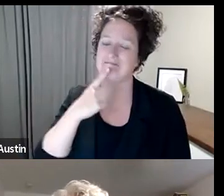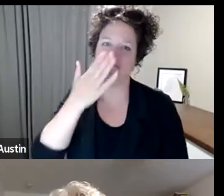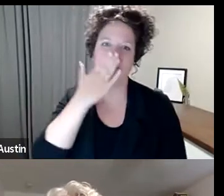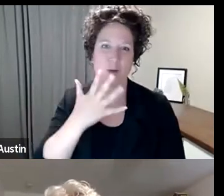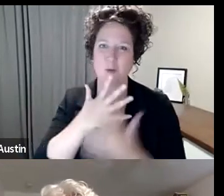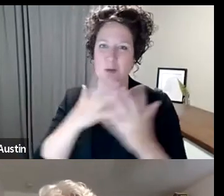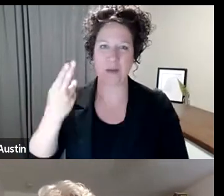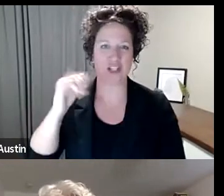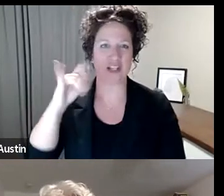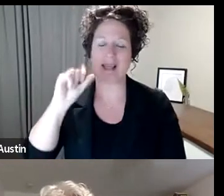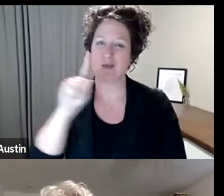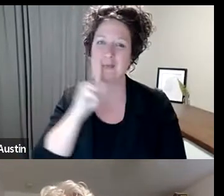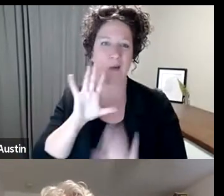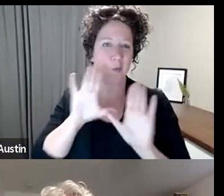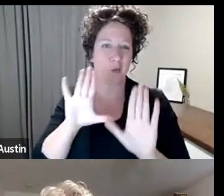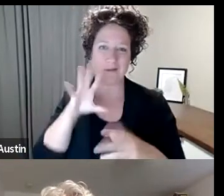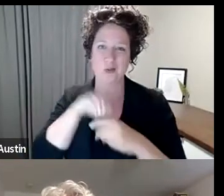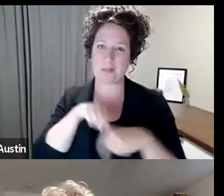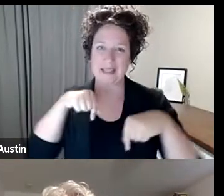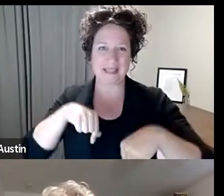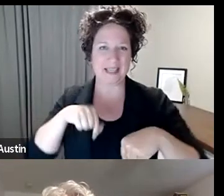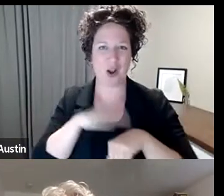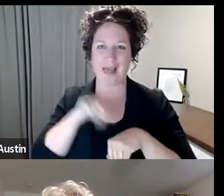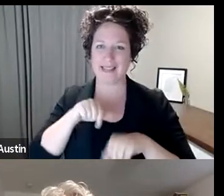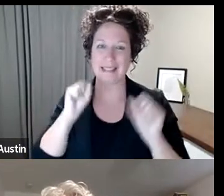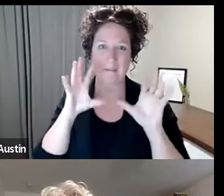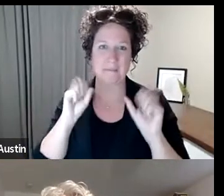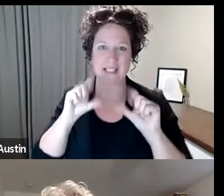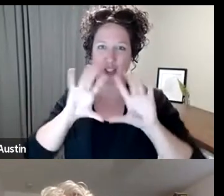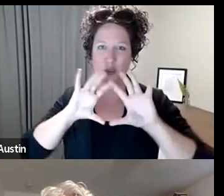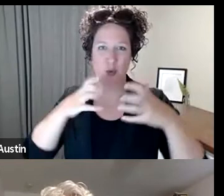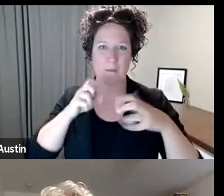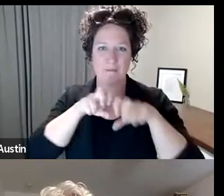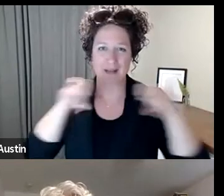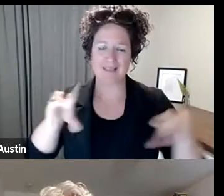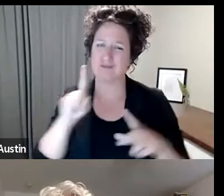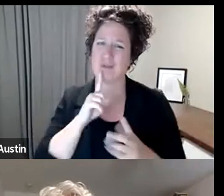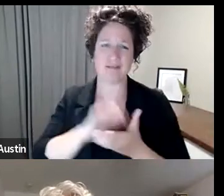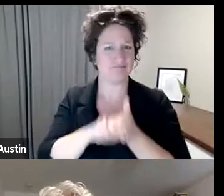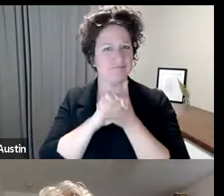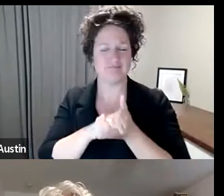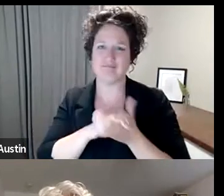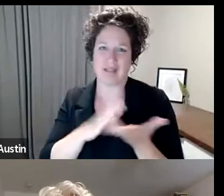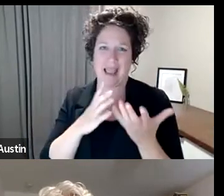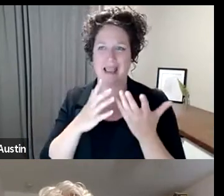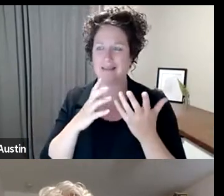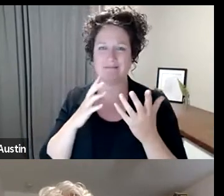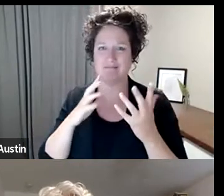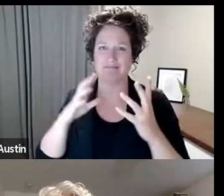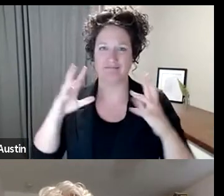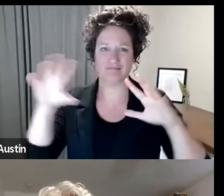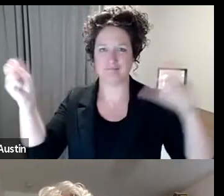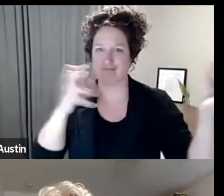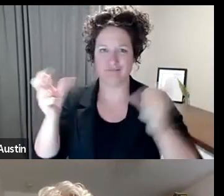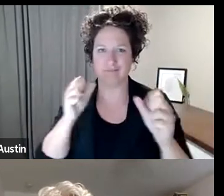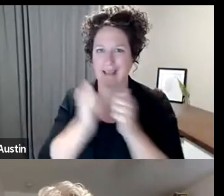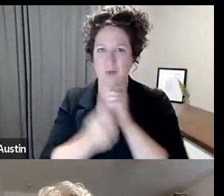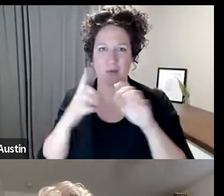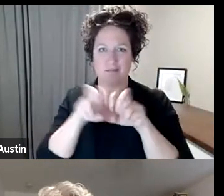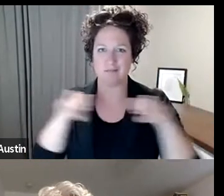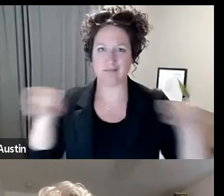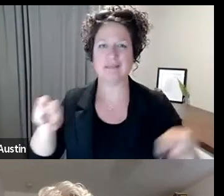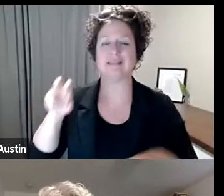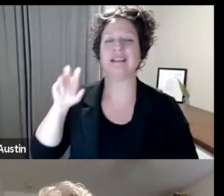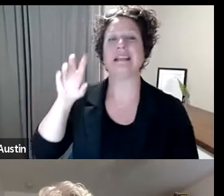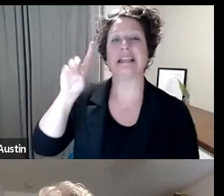to be with you and this amazing crew of panelists, and congratulations on pulling this marvelous discussion together. Digital public